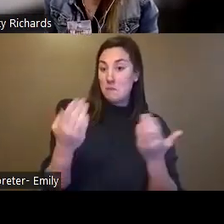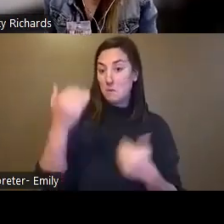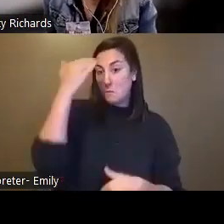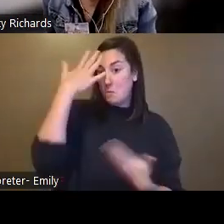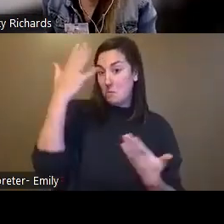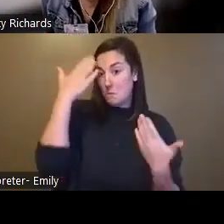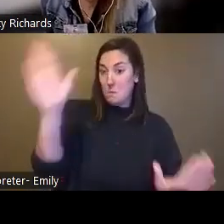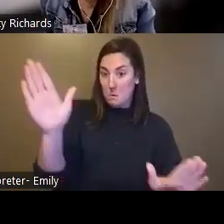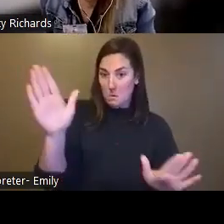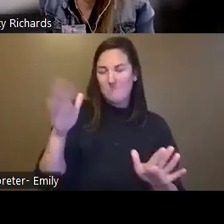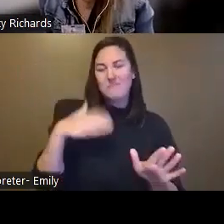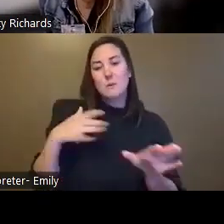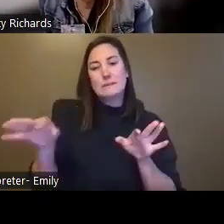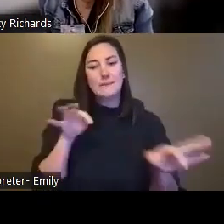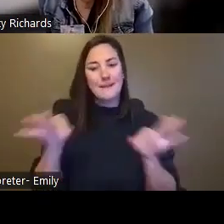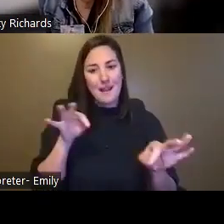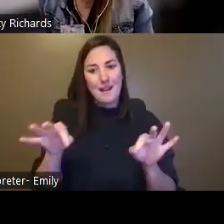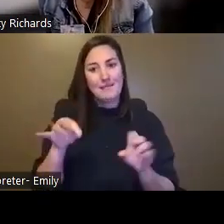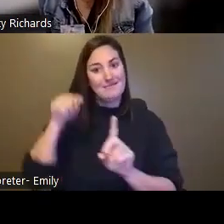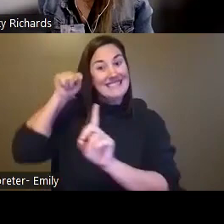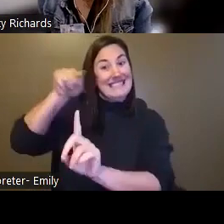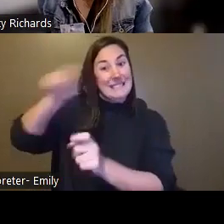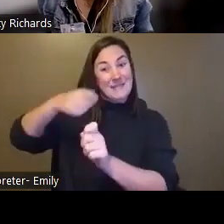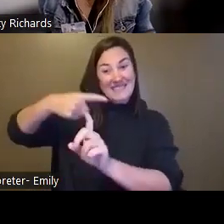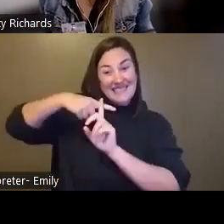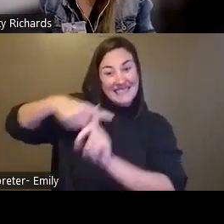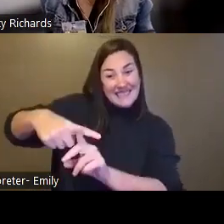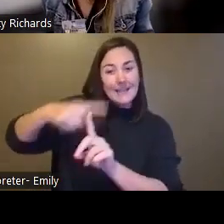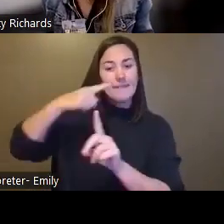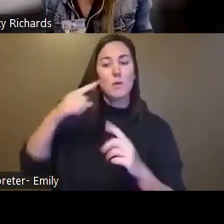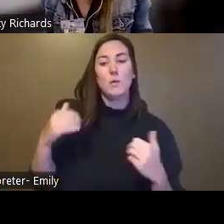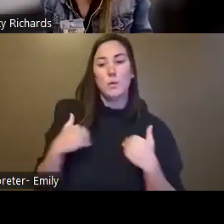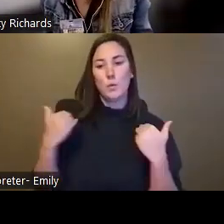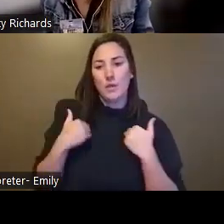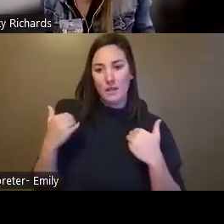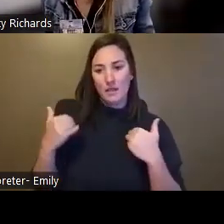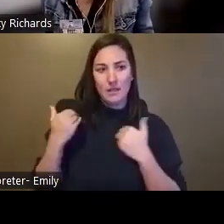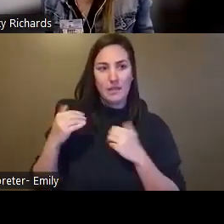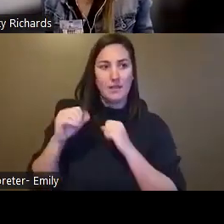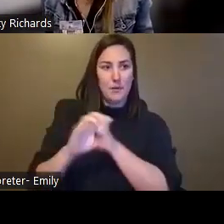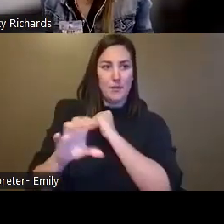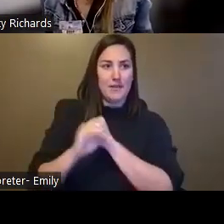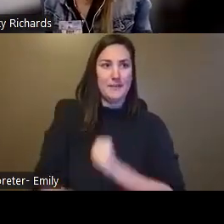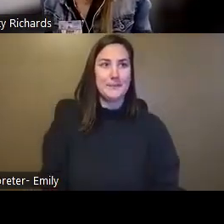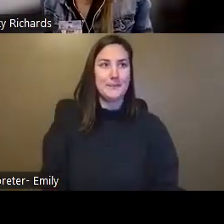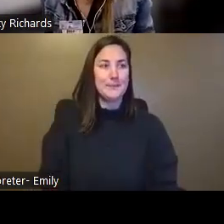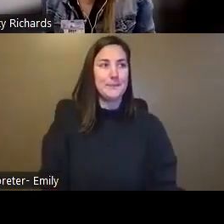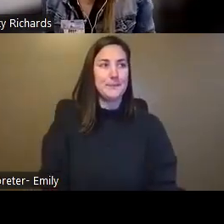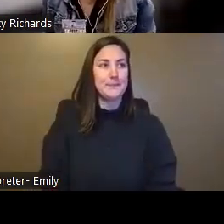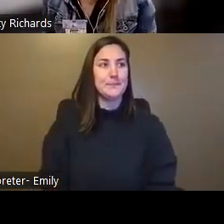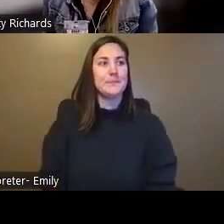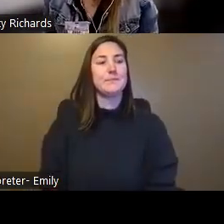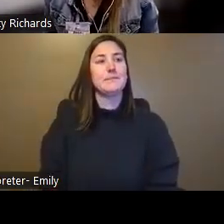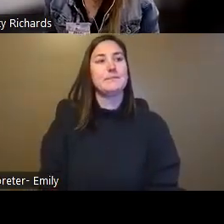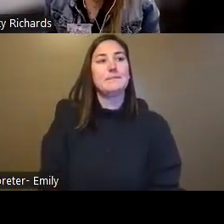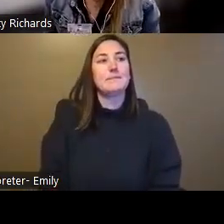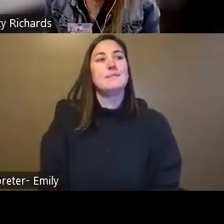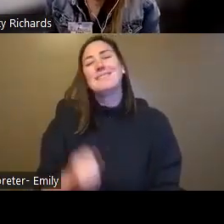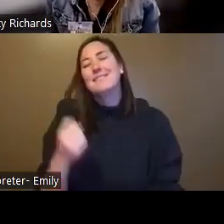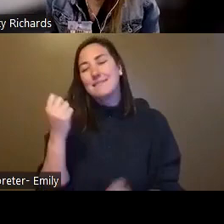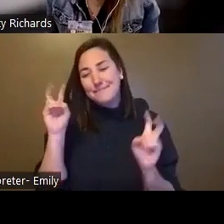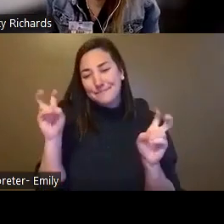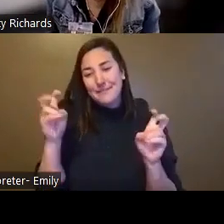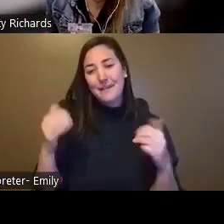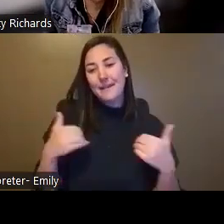So I thought I would explain that and why it is that vaping got so popular so fast. So the youth-oriented flavors, like what you